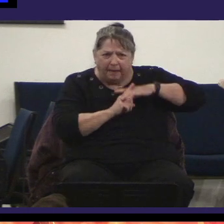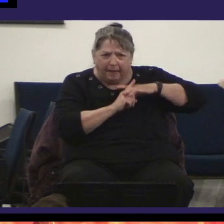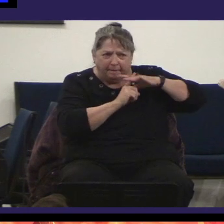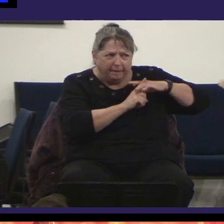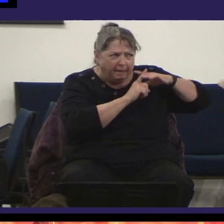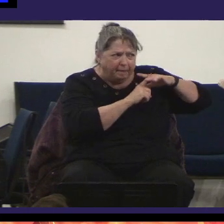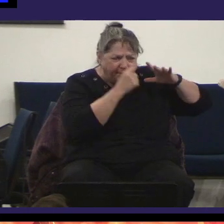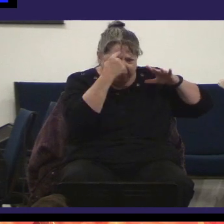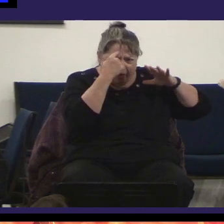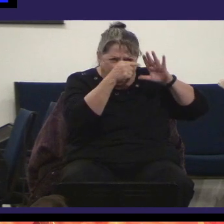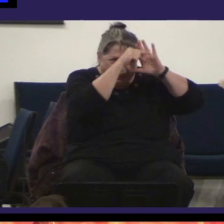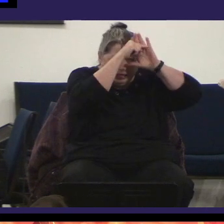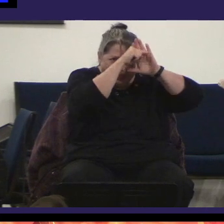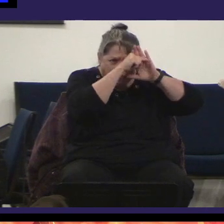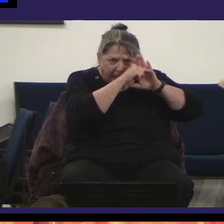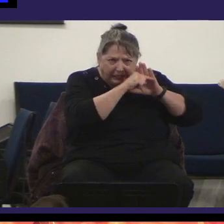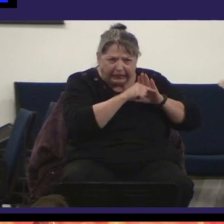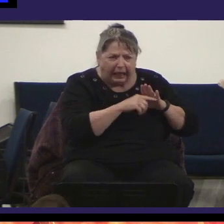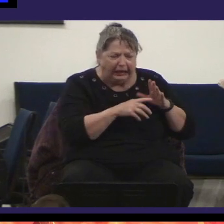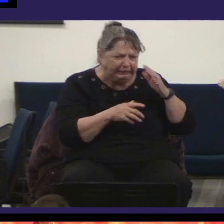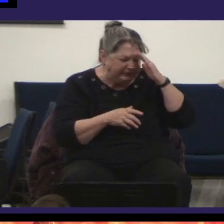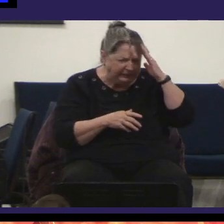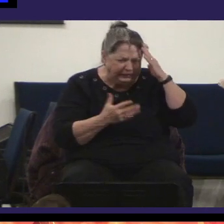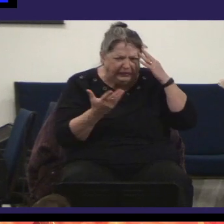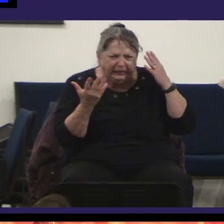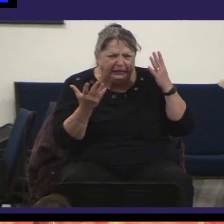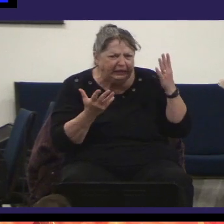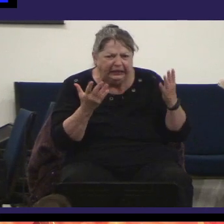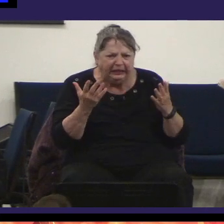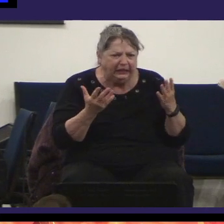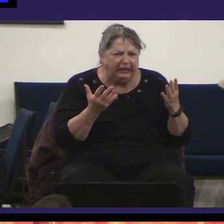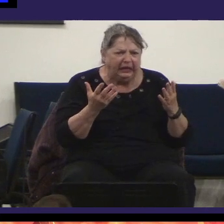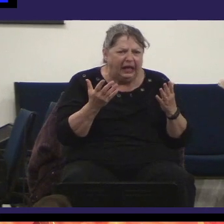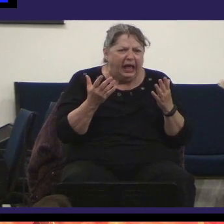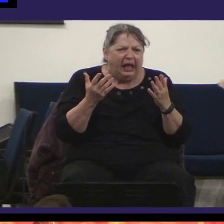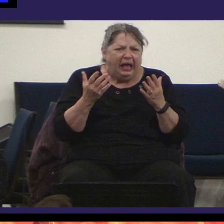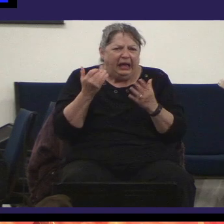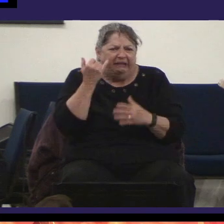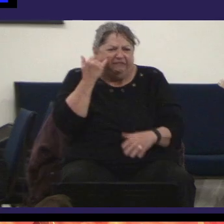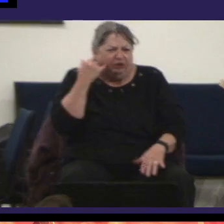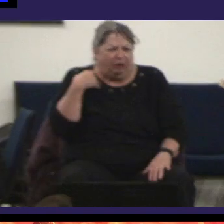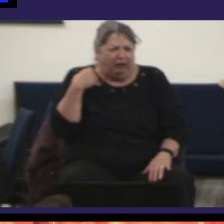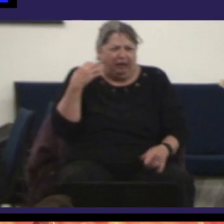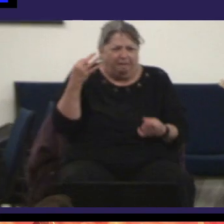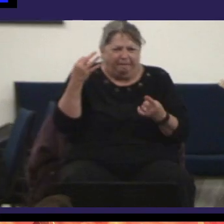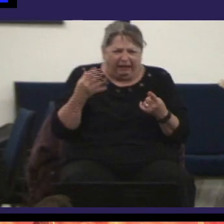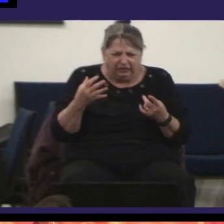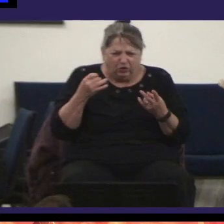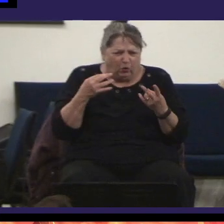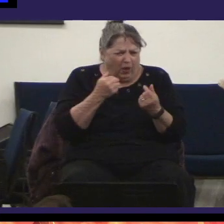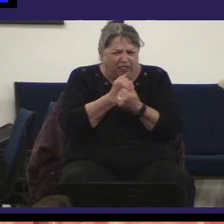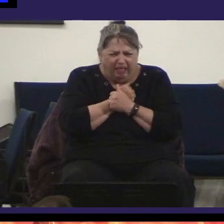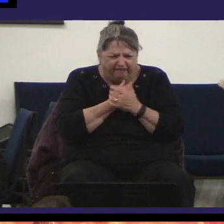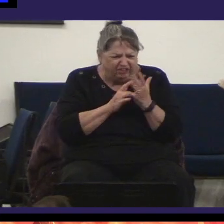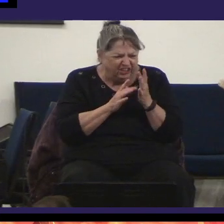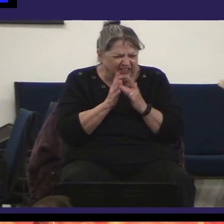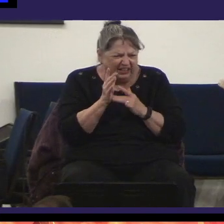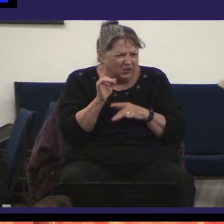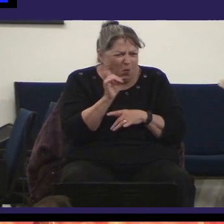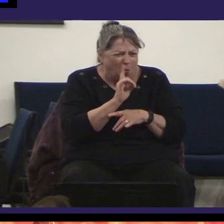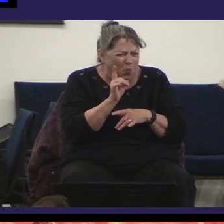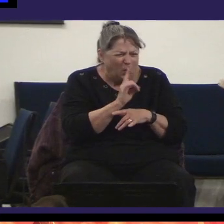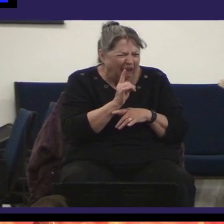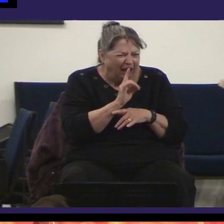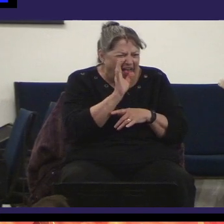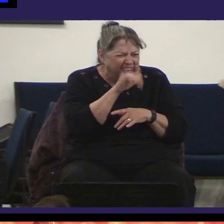And I've heard other pastors say that. Well, even when they're up preaching, they get these thoughts coming into their heads. Well, where is this coming